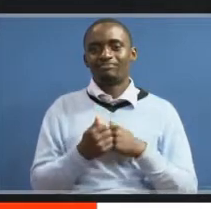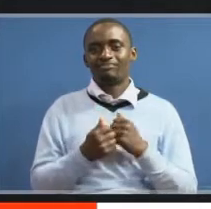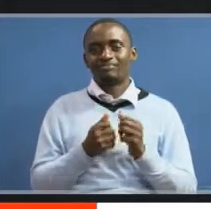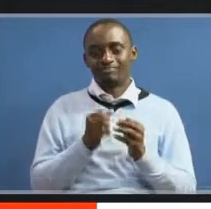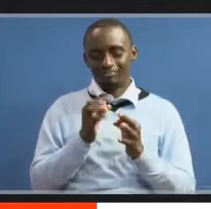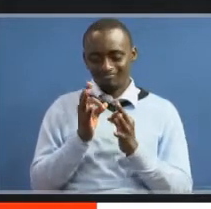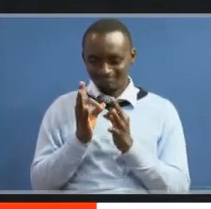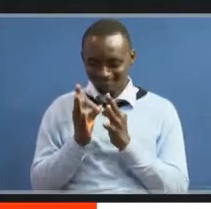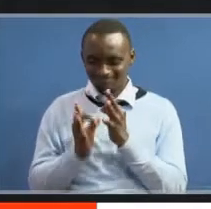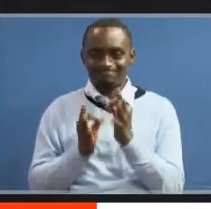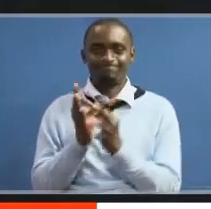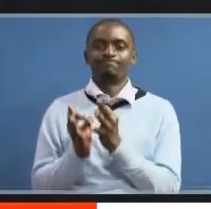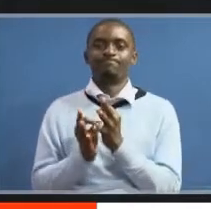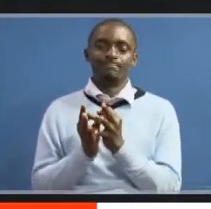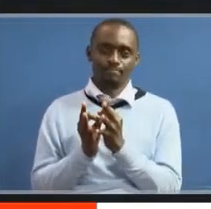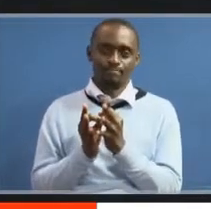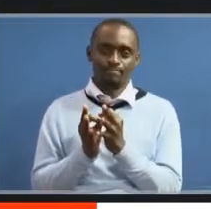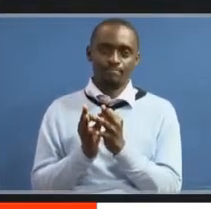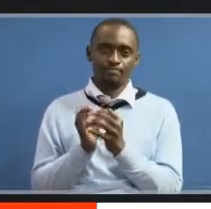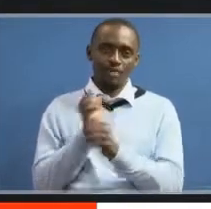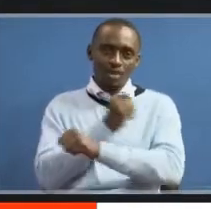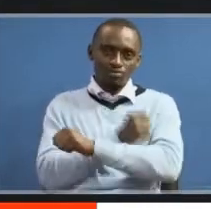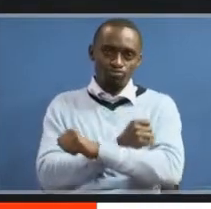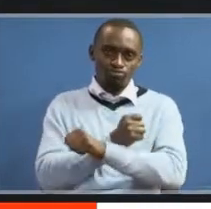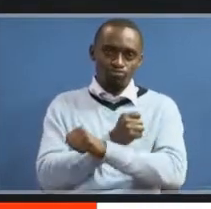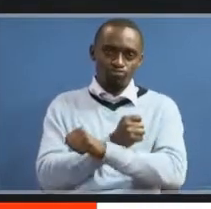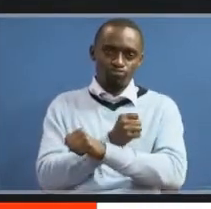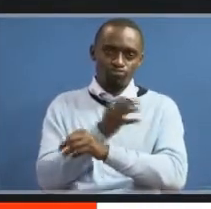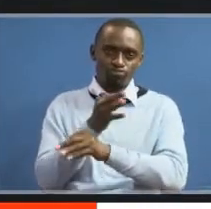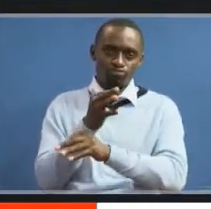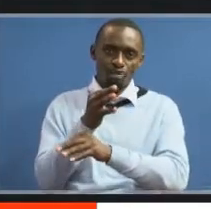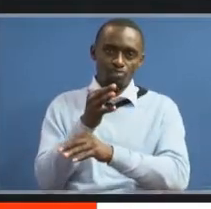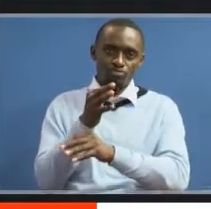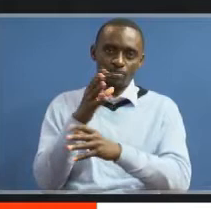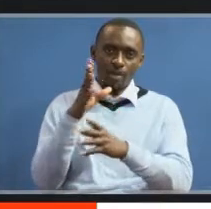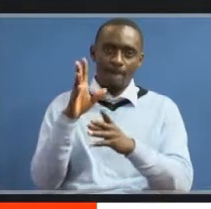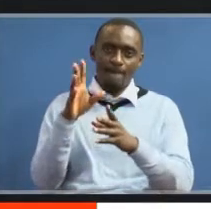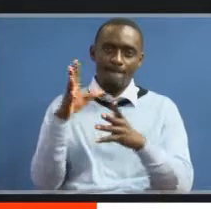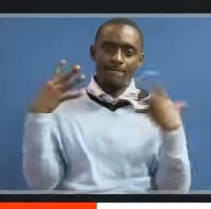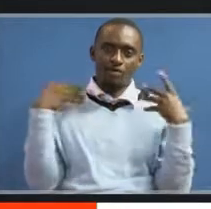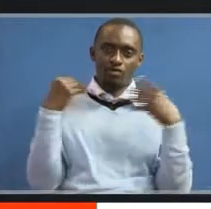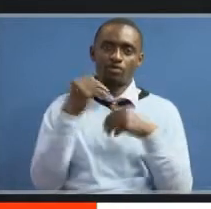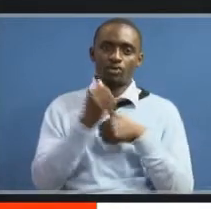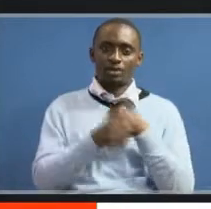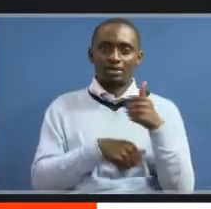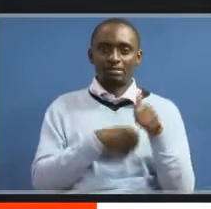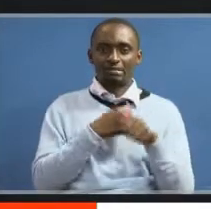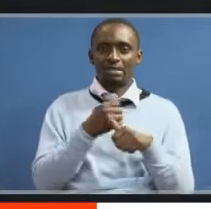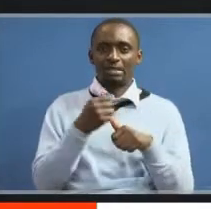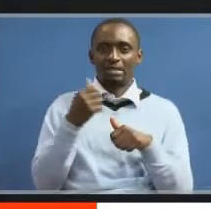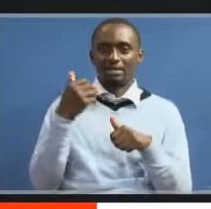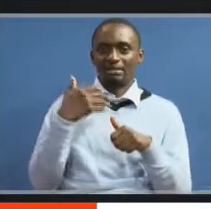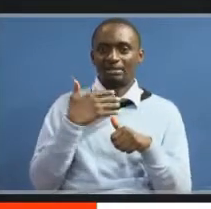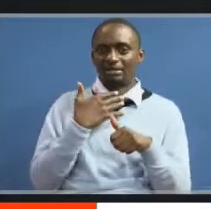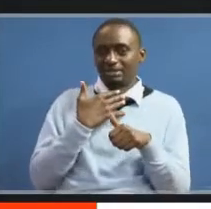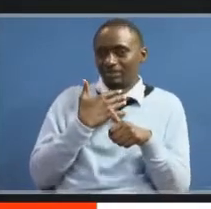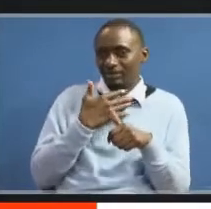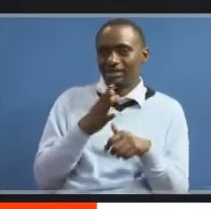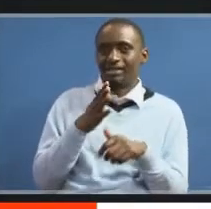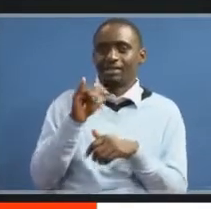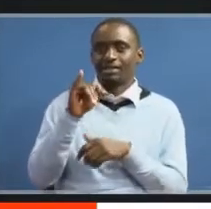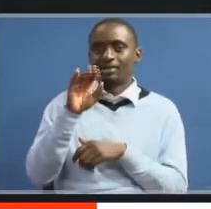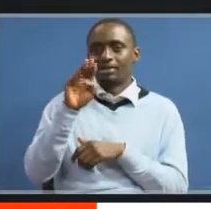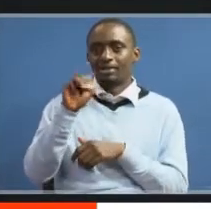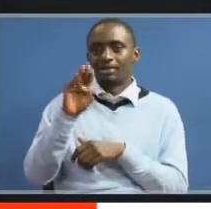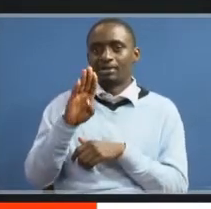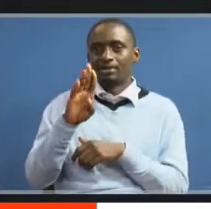If the School of Performing Arts did not want Imbuga, he fit very well